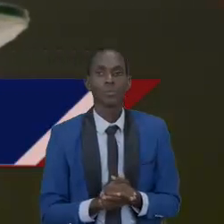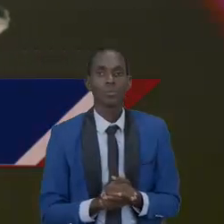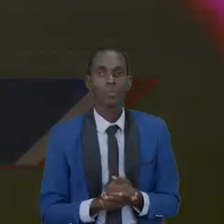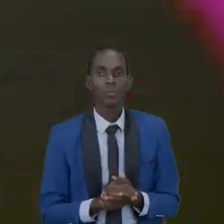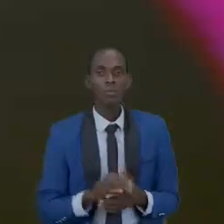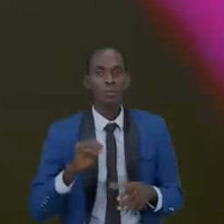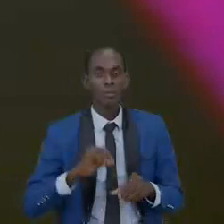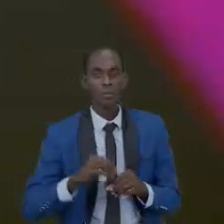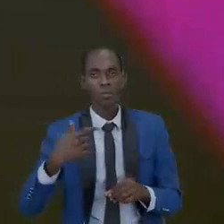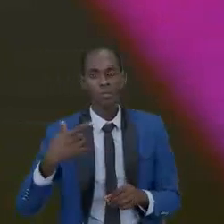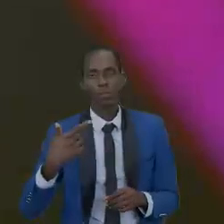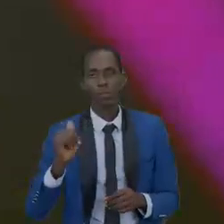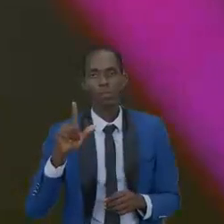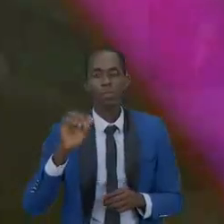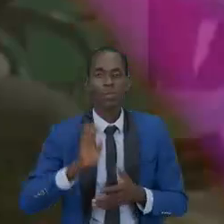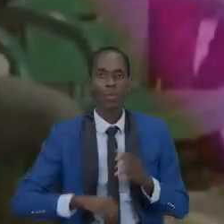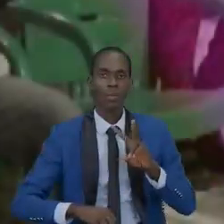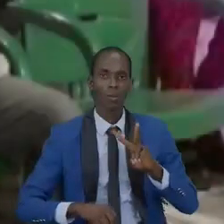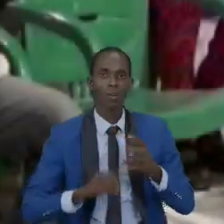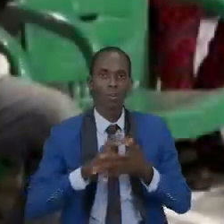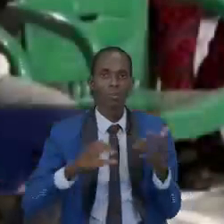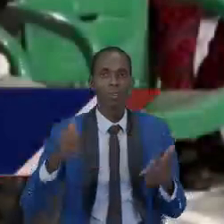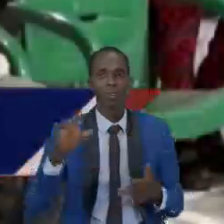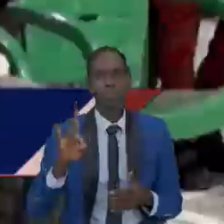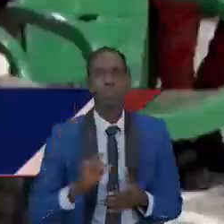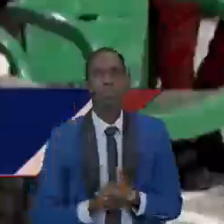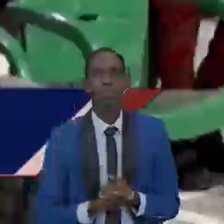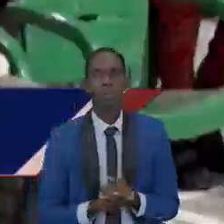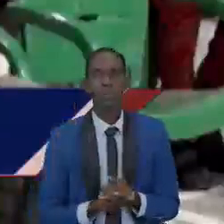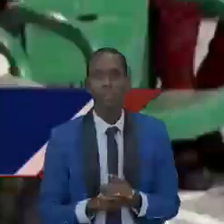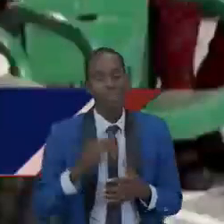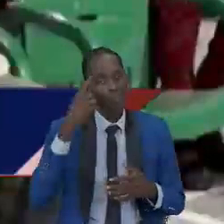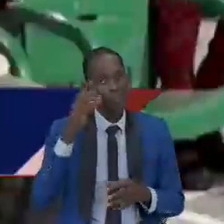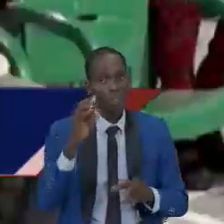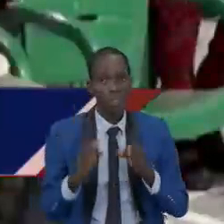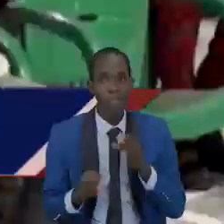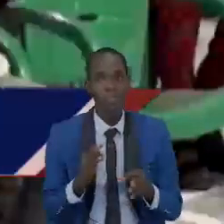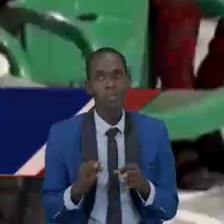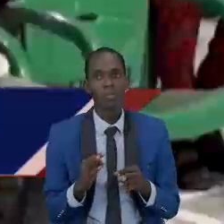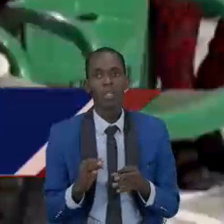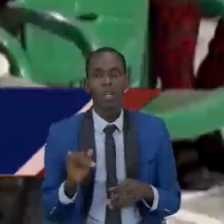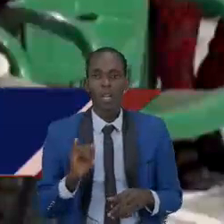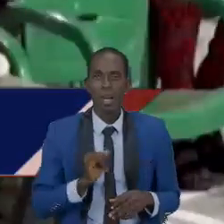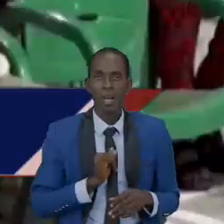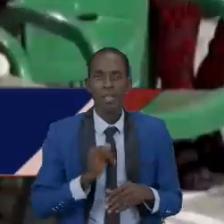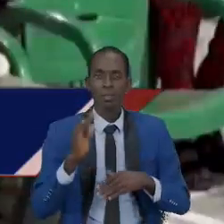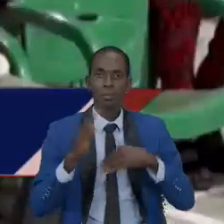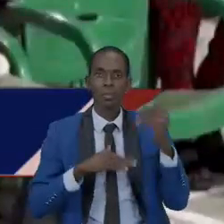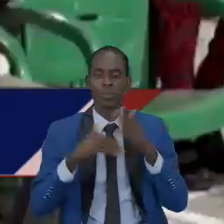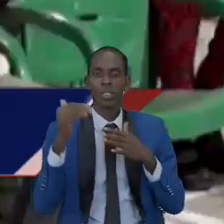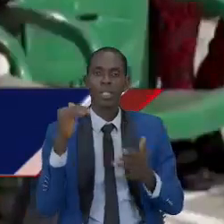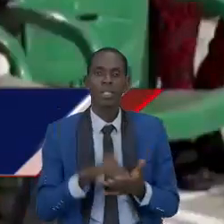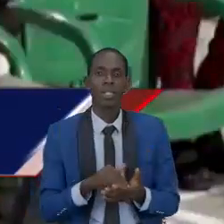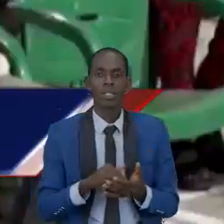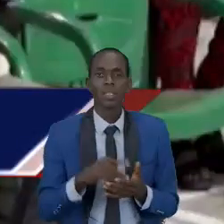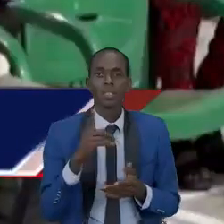Galatians chapter 2, verse 18. For if I build again.